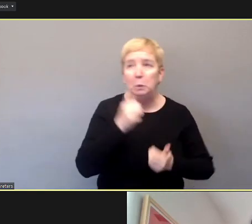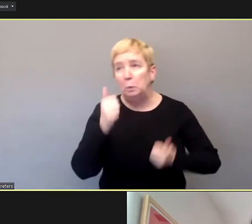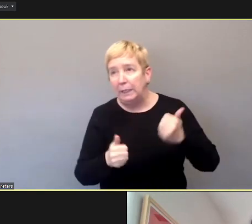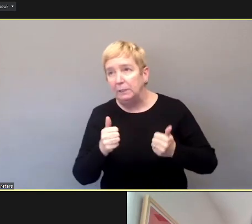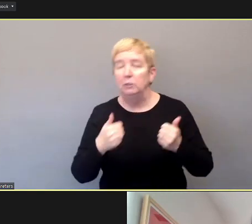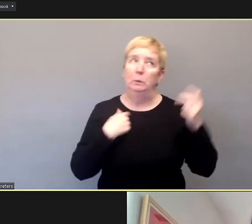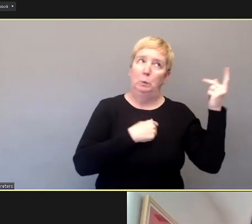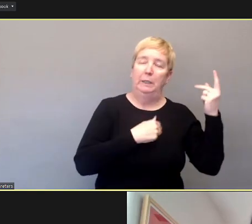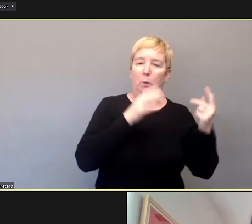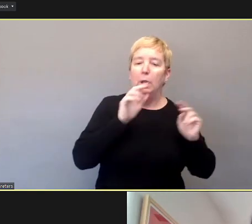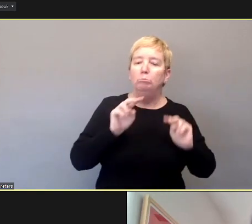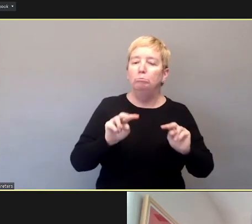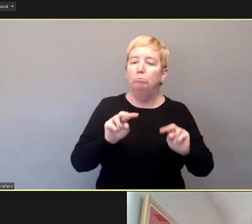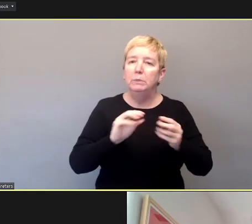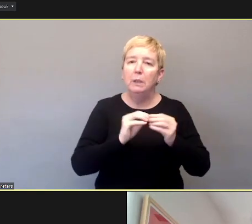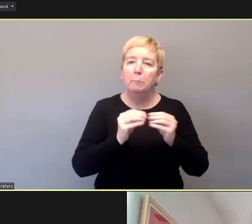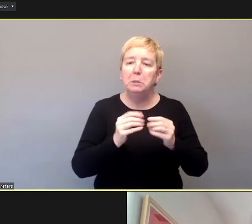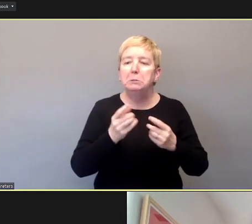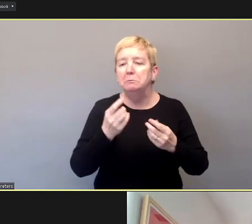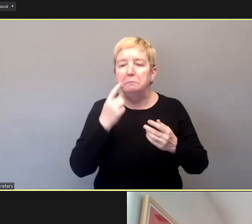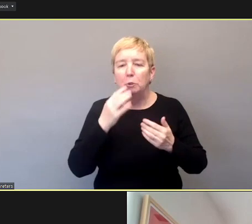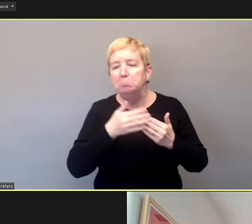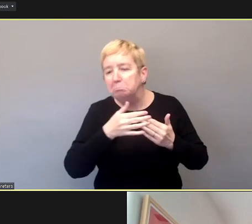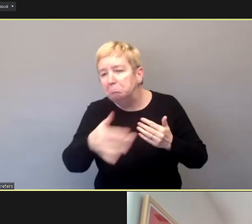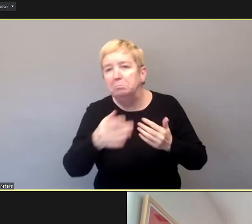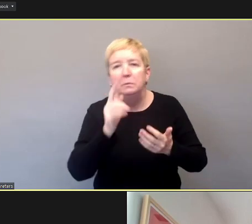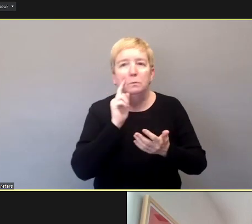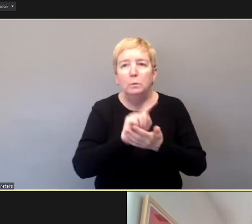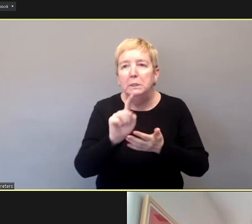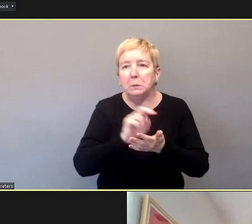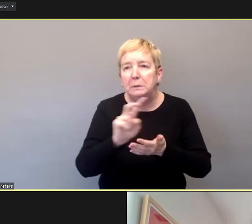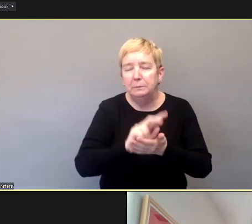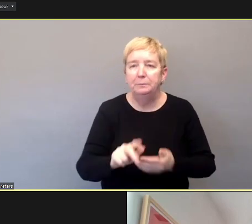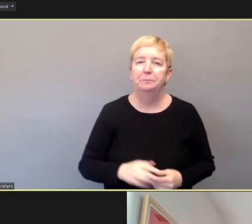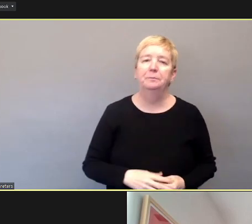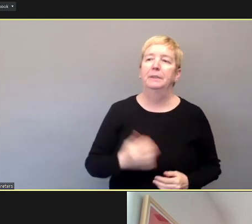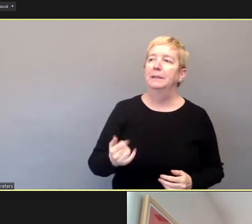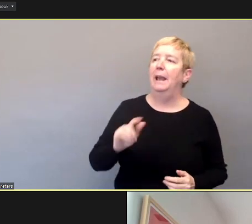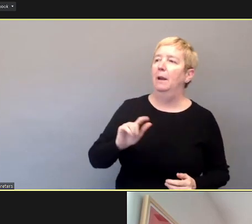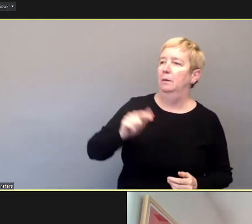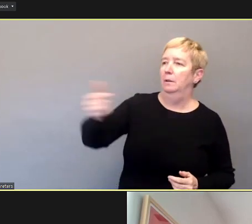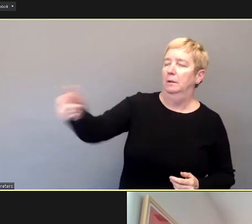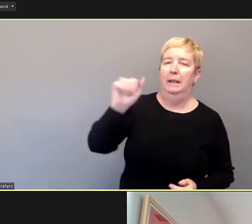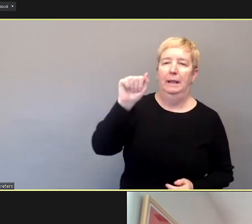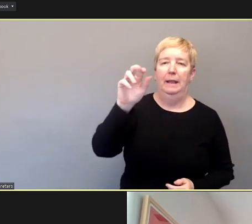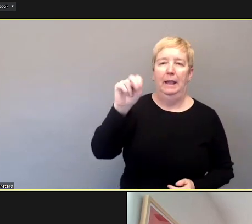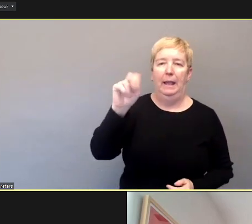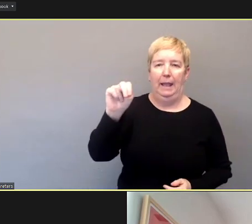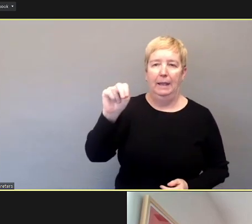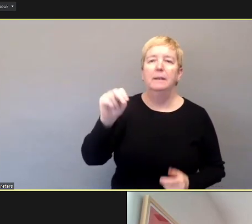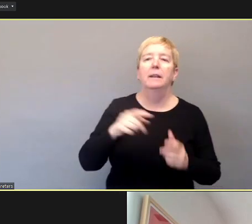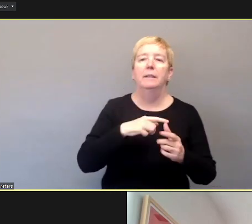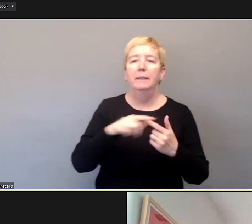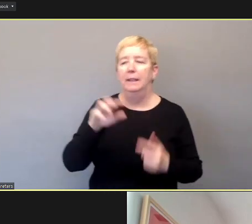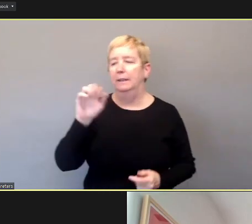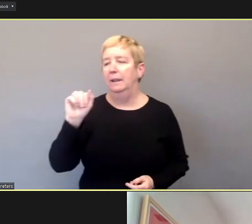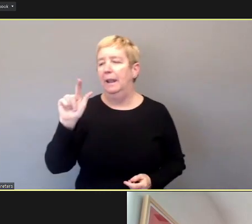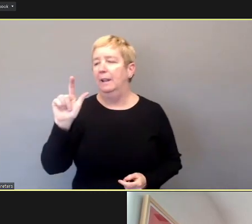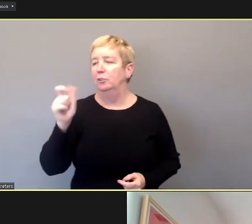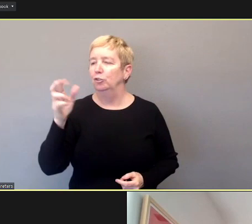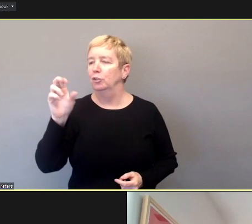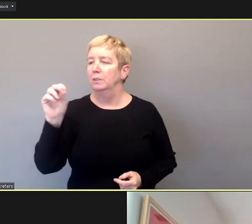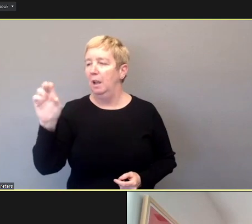question. Okay, we'll turn over to Anne, followed by Algernon Damasa with the Las Cruces Sun